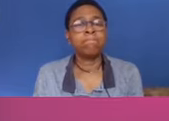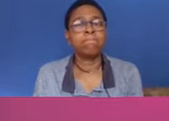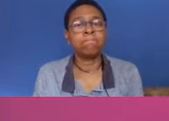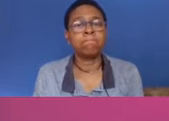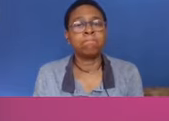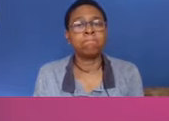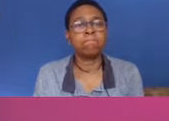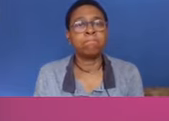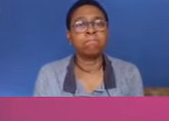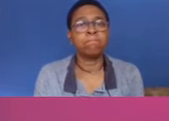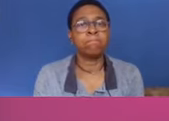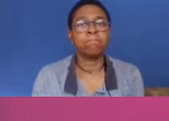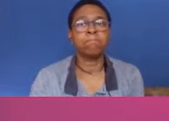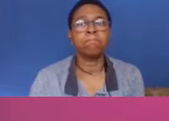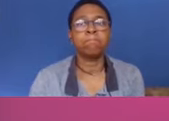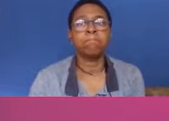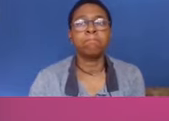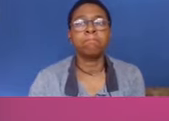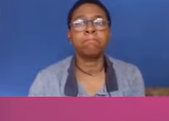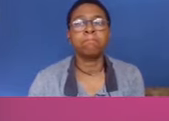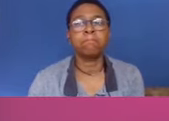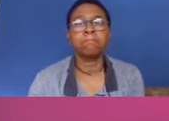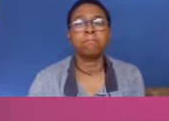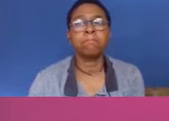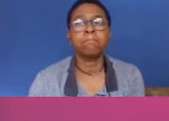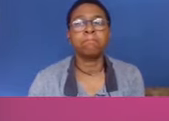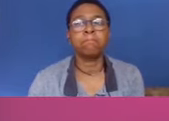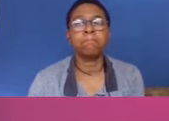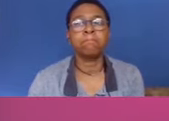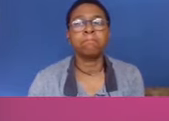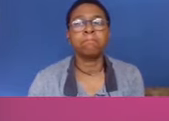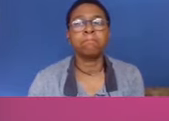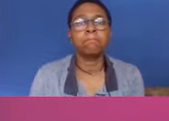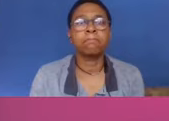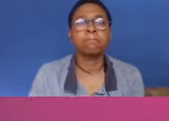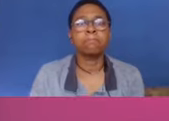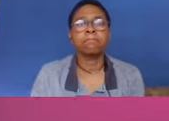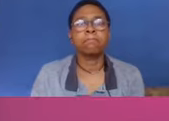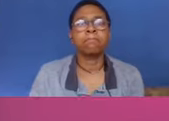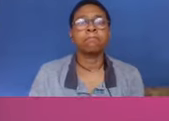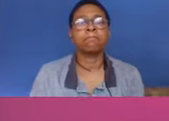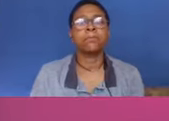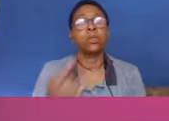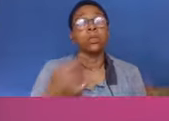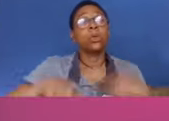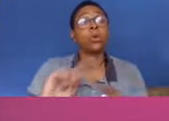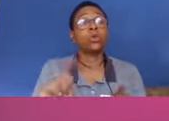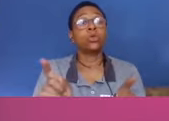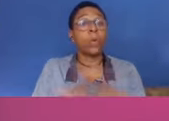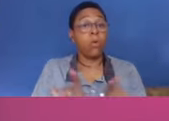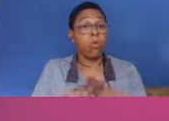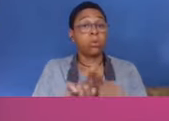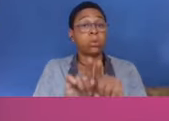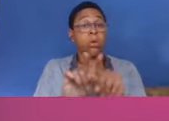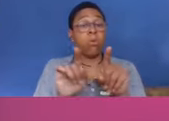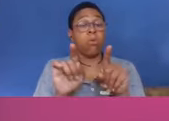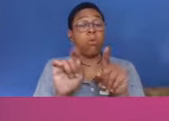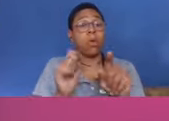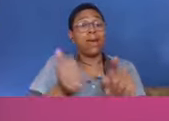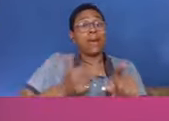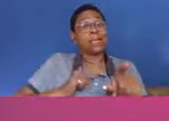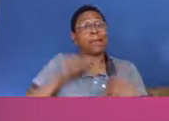We also encourage you to take the following steps to support your return to dance planning. Read the relevant